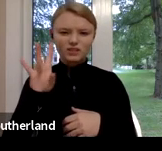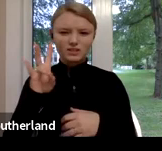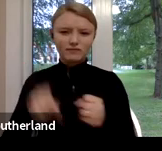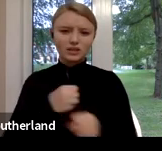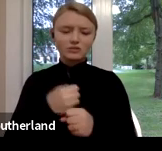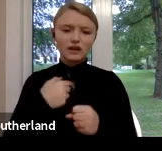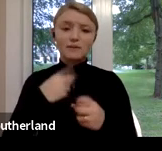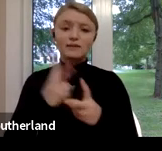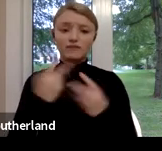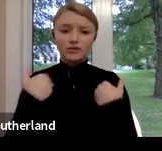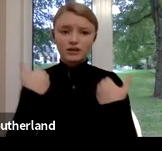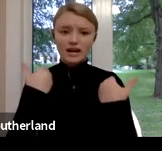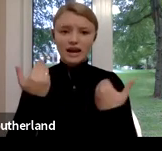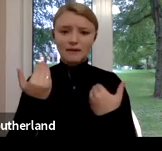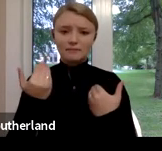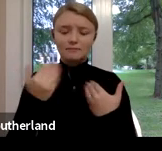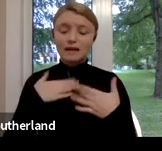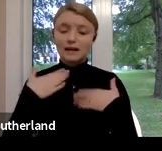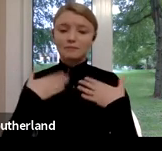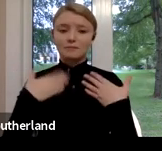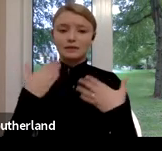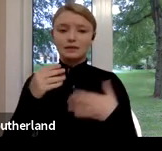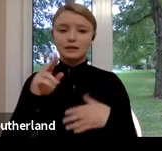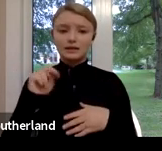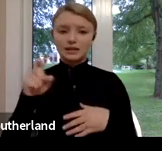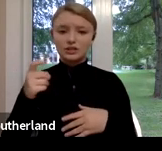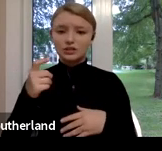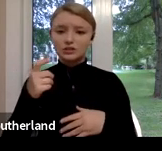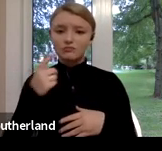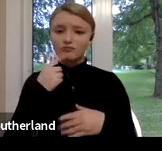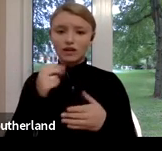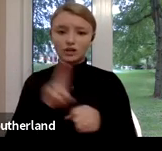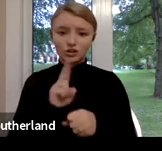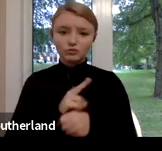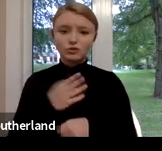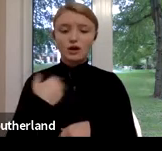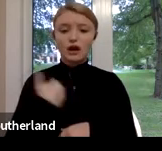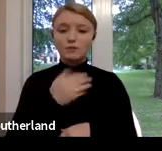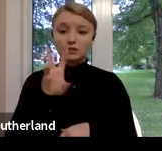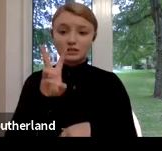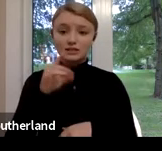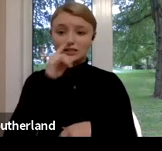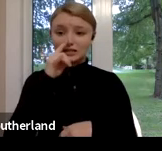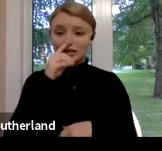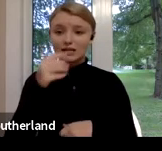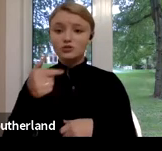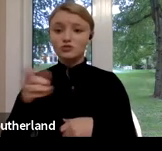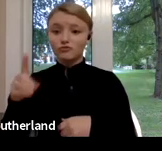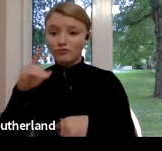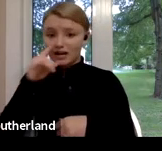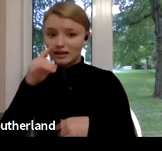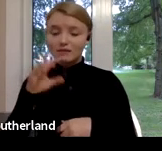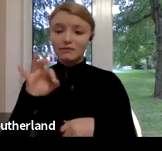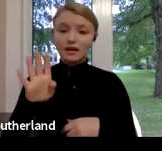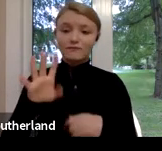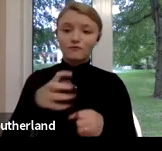Ningxia Red daily user almost an entire 7 years. Our six kids, our six grandkids, my 94-year-old mother-in-law, our